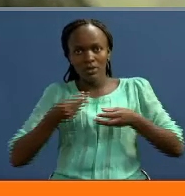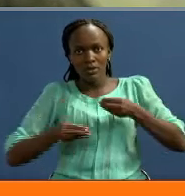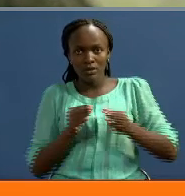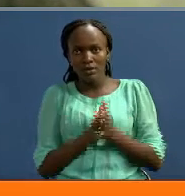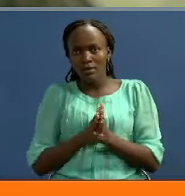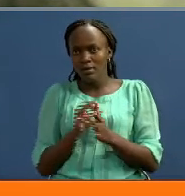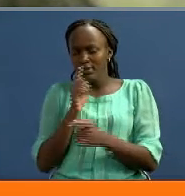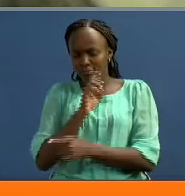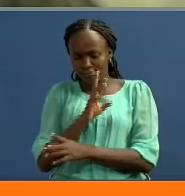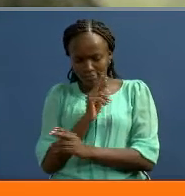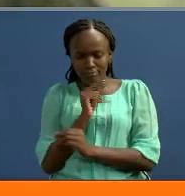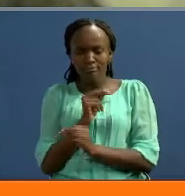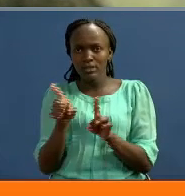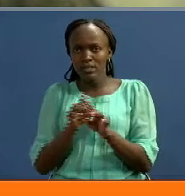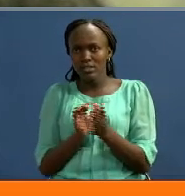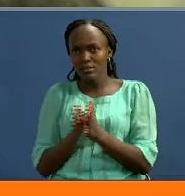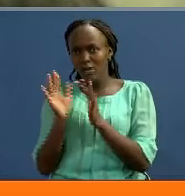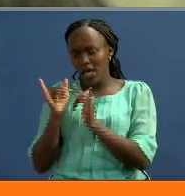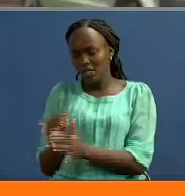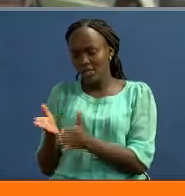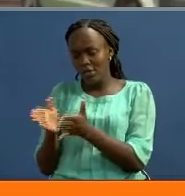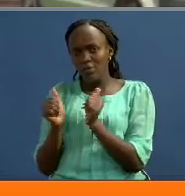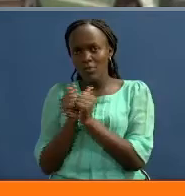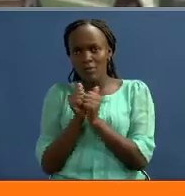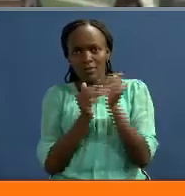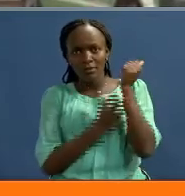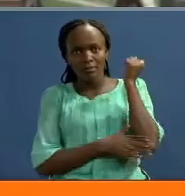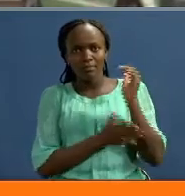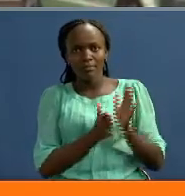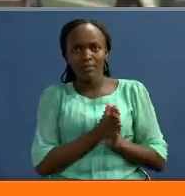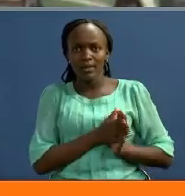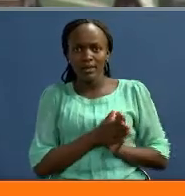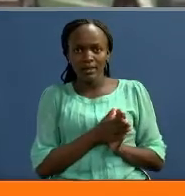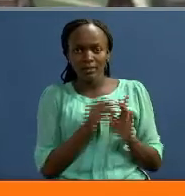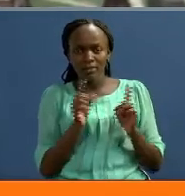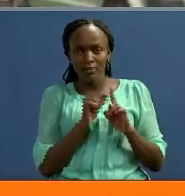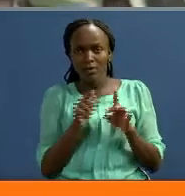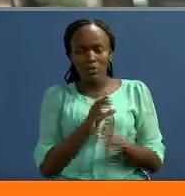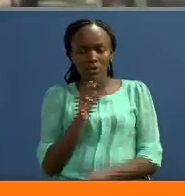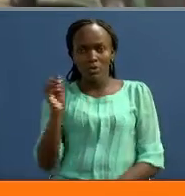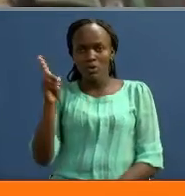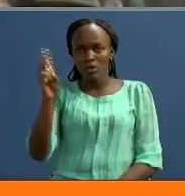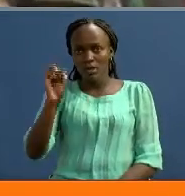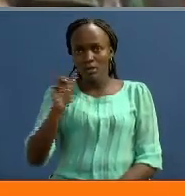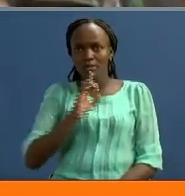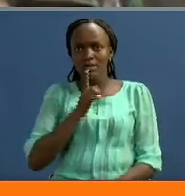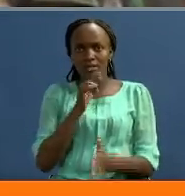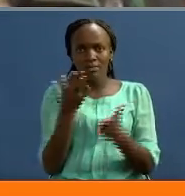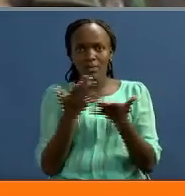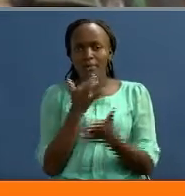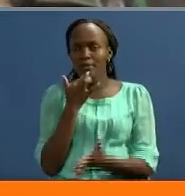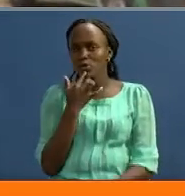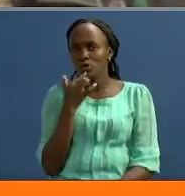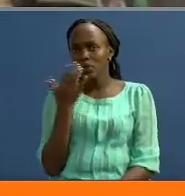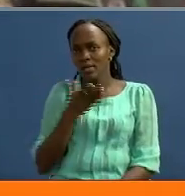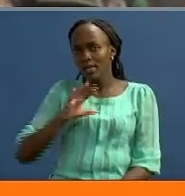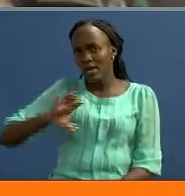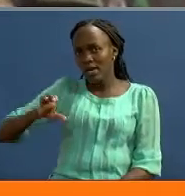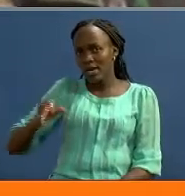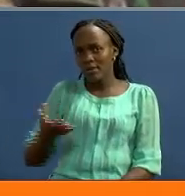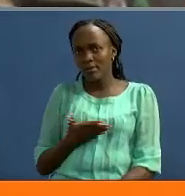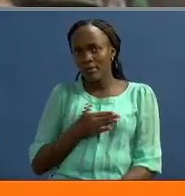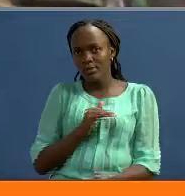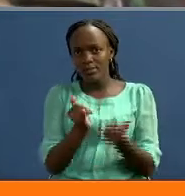an incitement bordering hate speech. The Orange Democratic Movement lawmaker made the remarks in Turkana